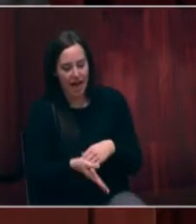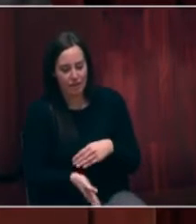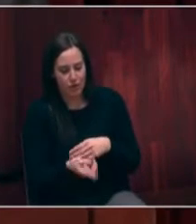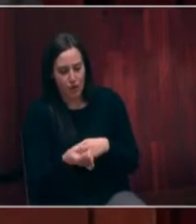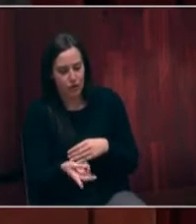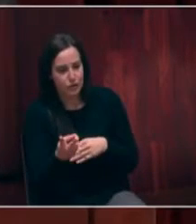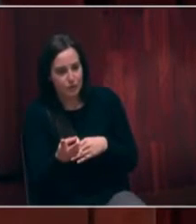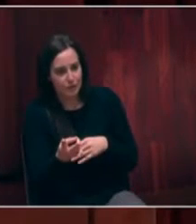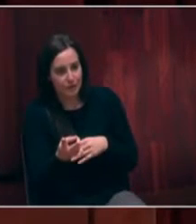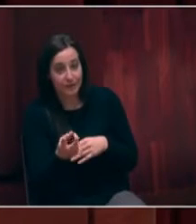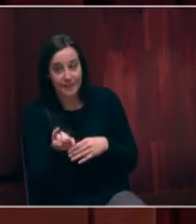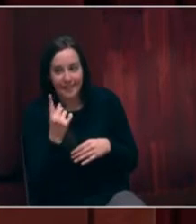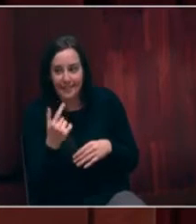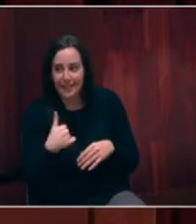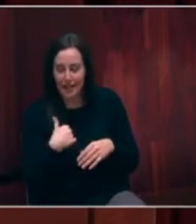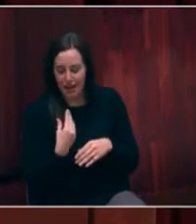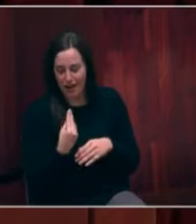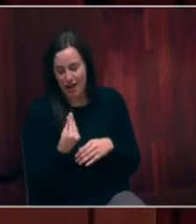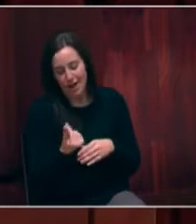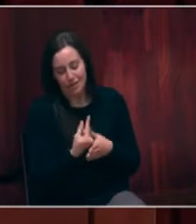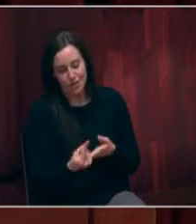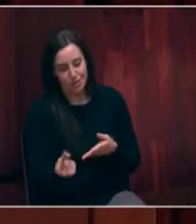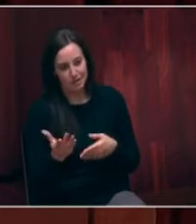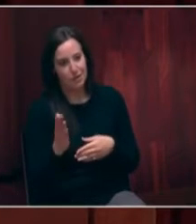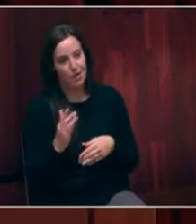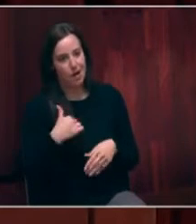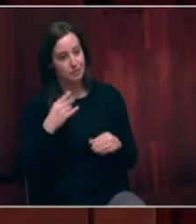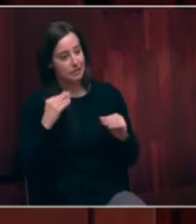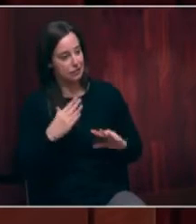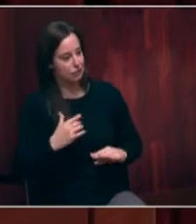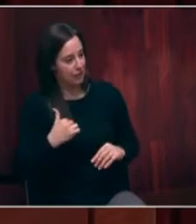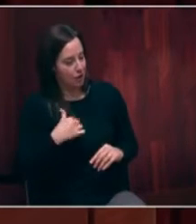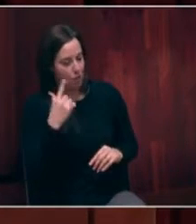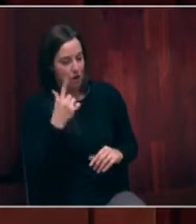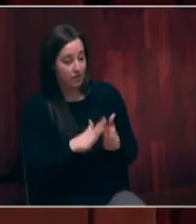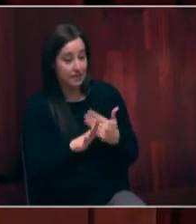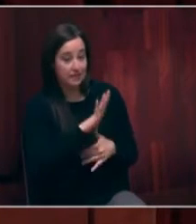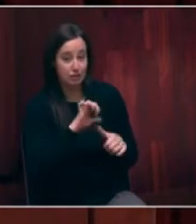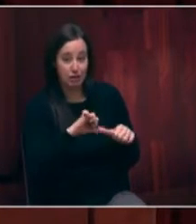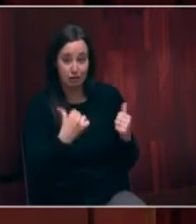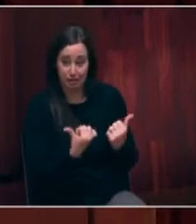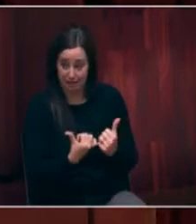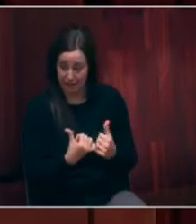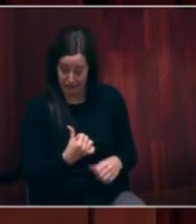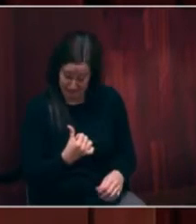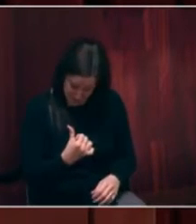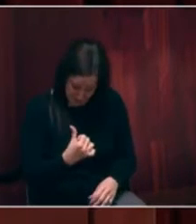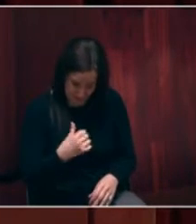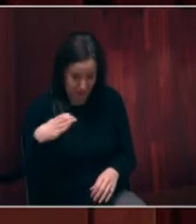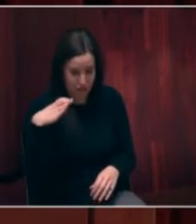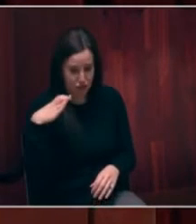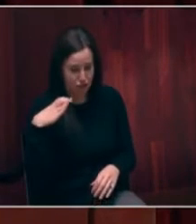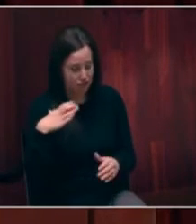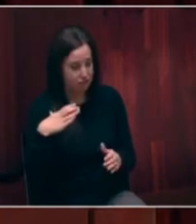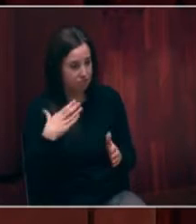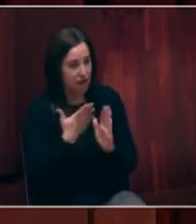was teaching, and I had one of your senior agency officials asking to leave the course